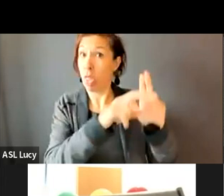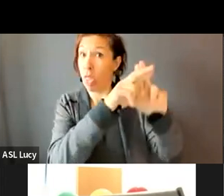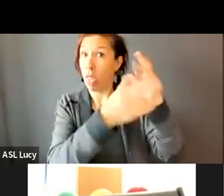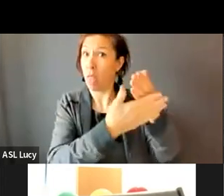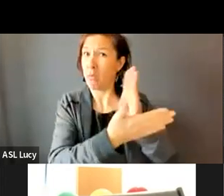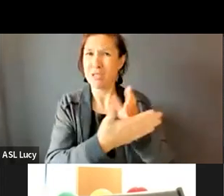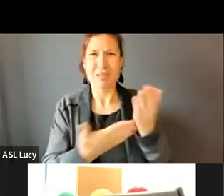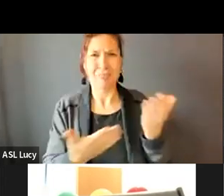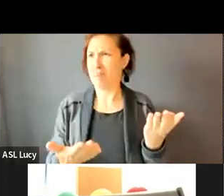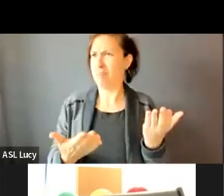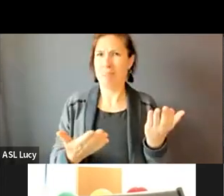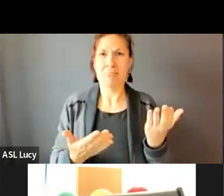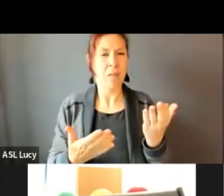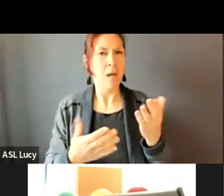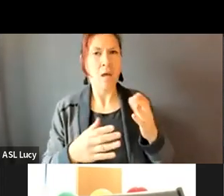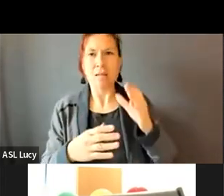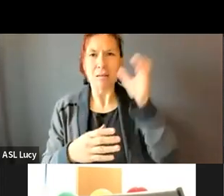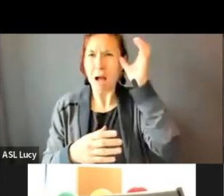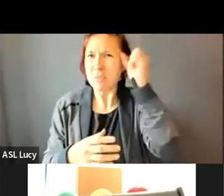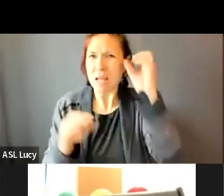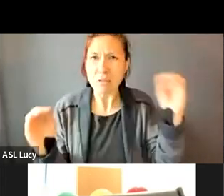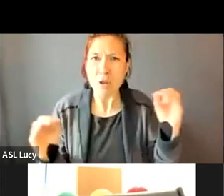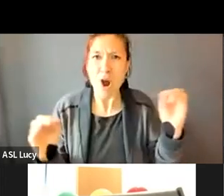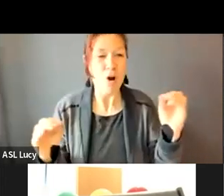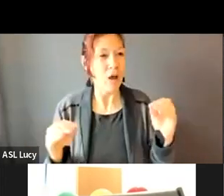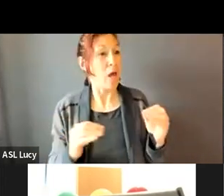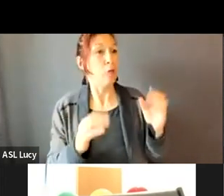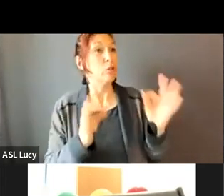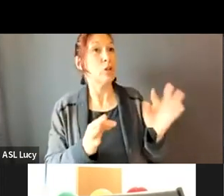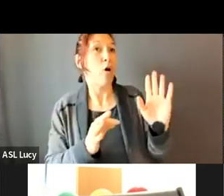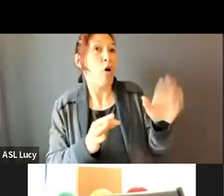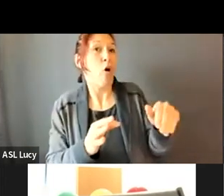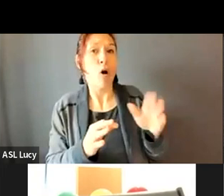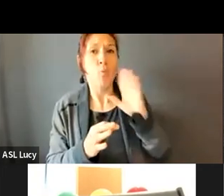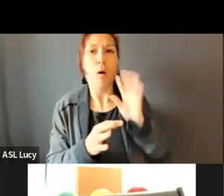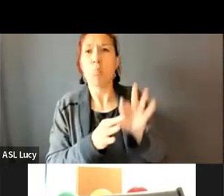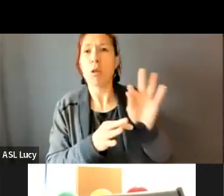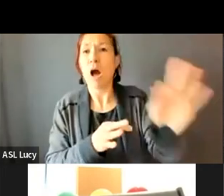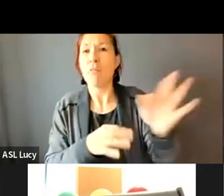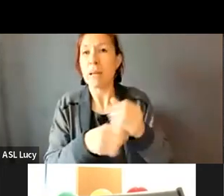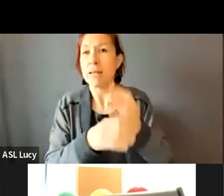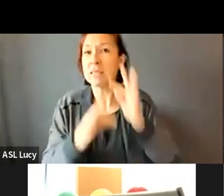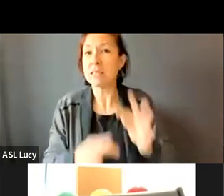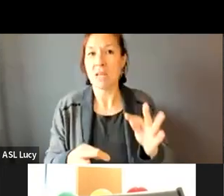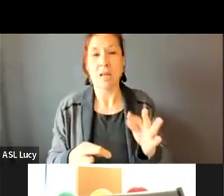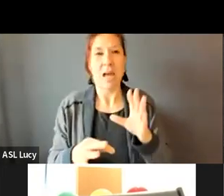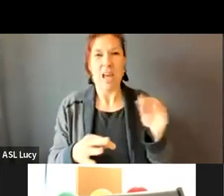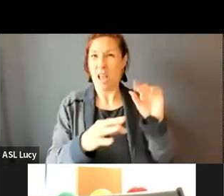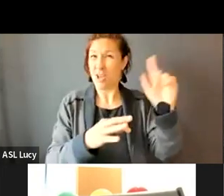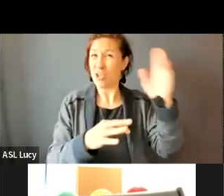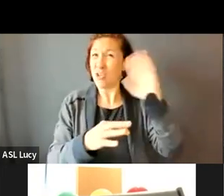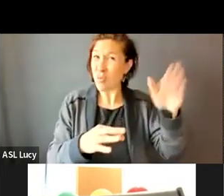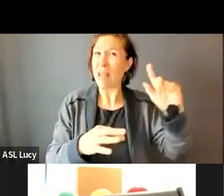and choosing not to make decisions and or projecting around consolidations or cost